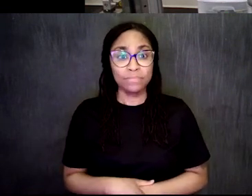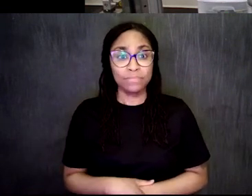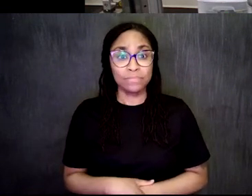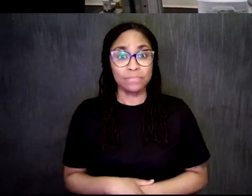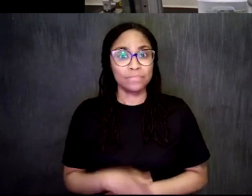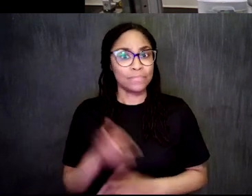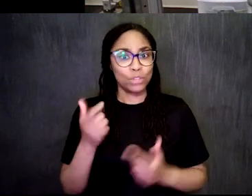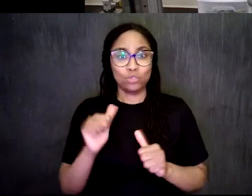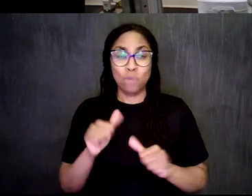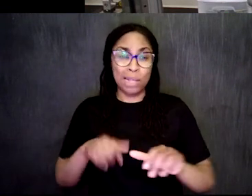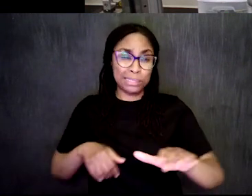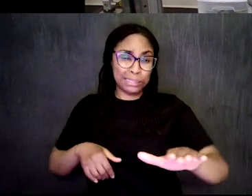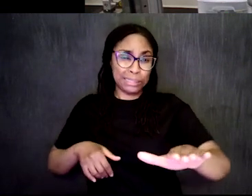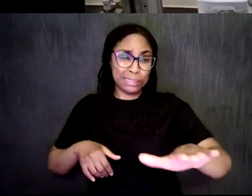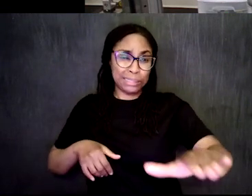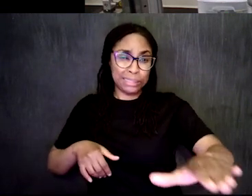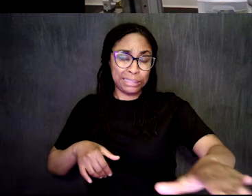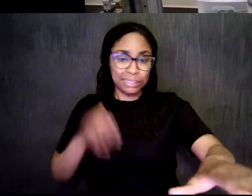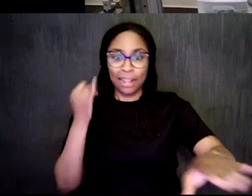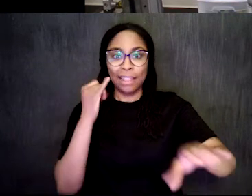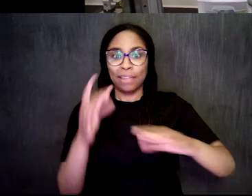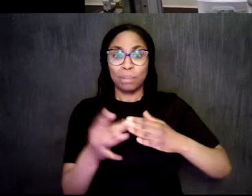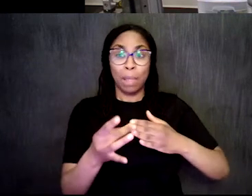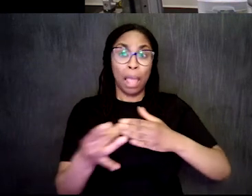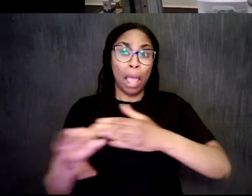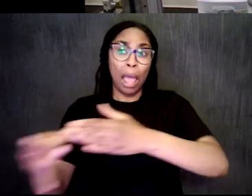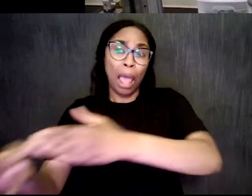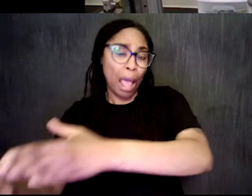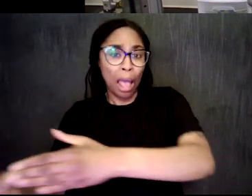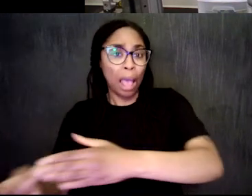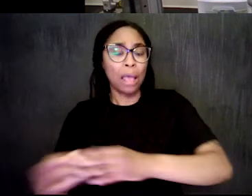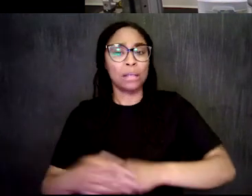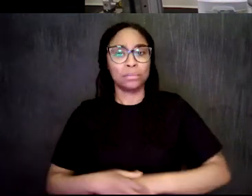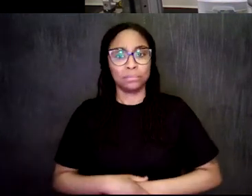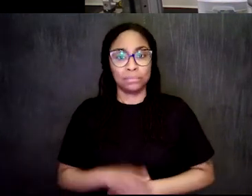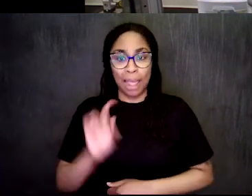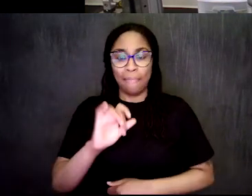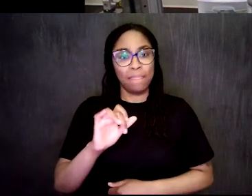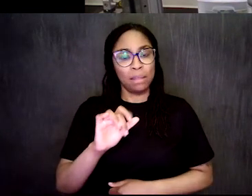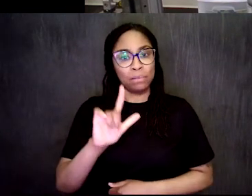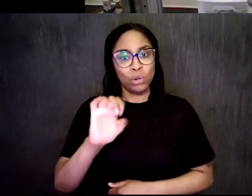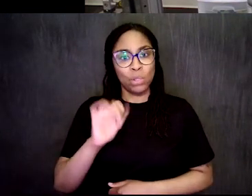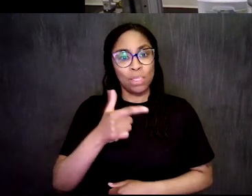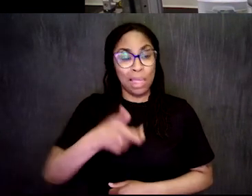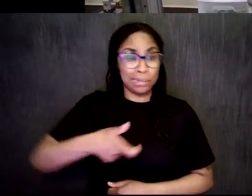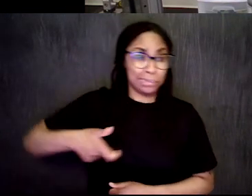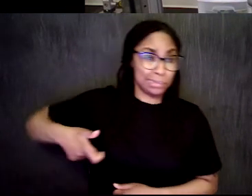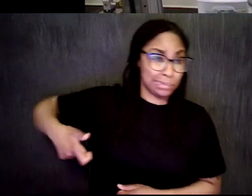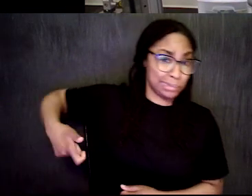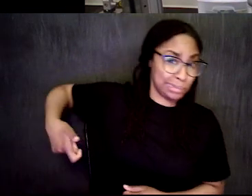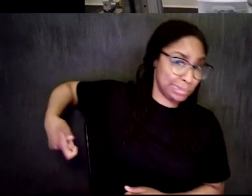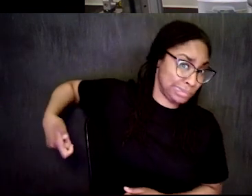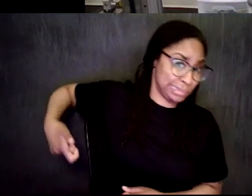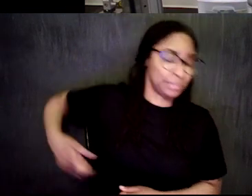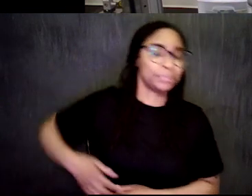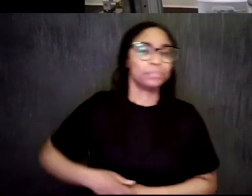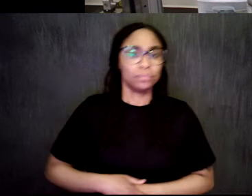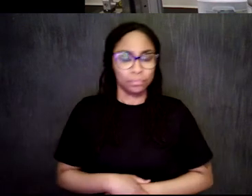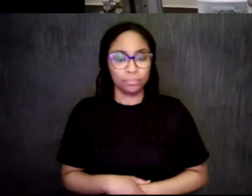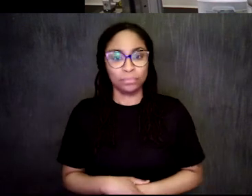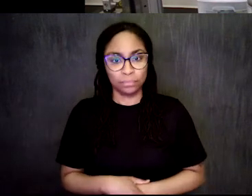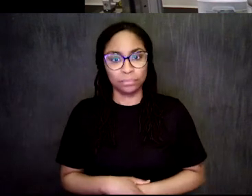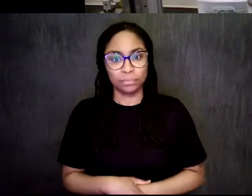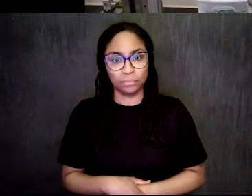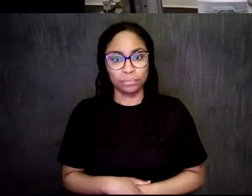opposite leg. I want you to try to reach out as if someone was pulling your hand away from you, and then someone was pulling that leg away from you. So you're